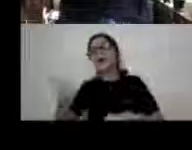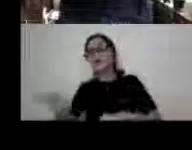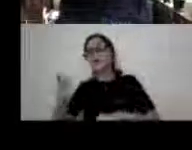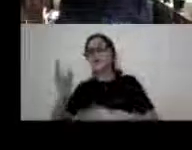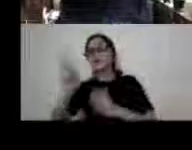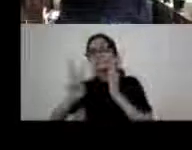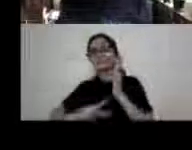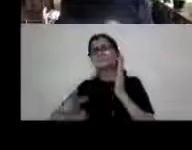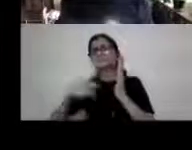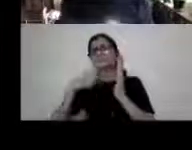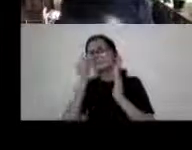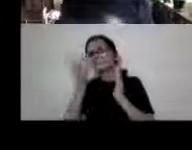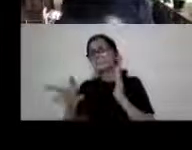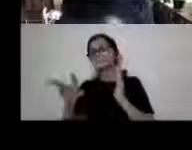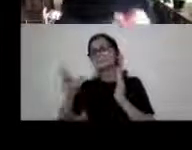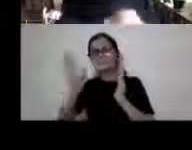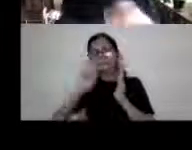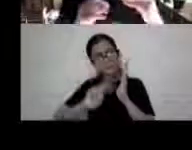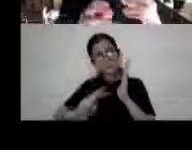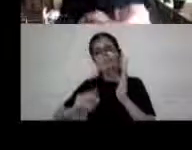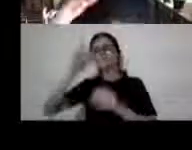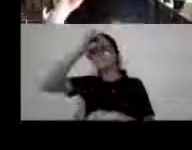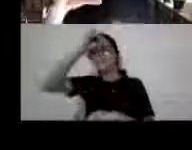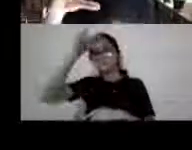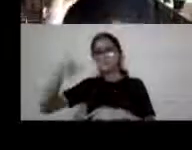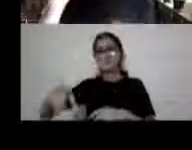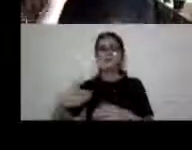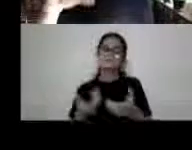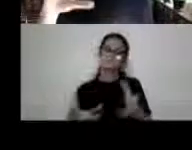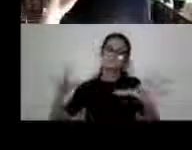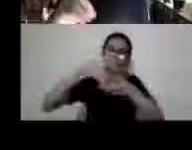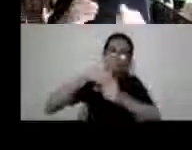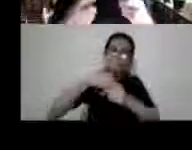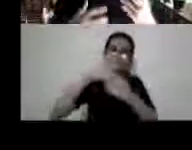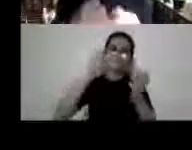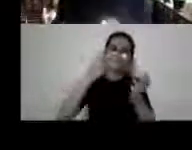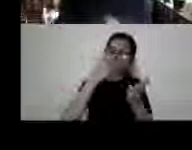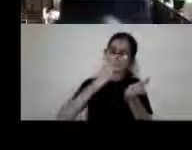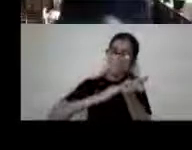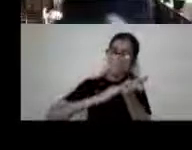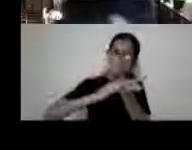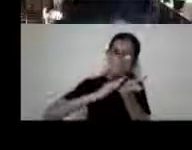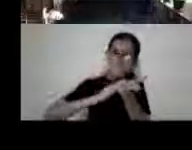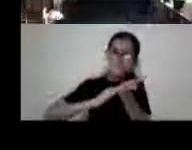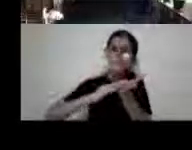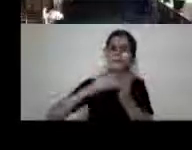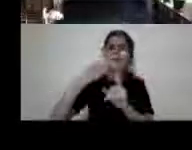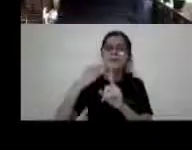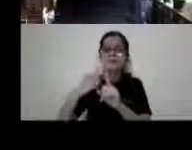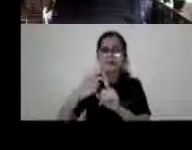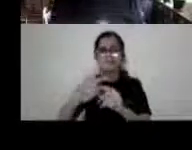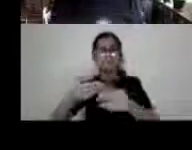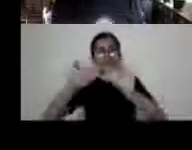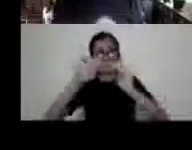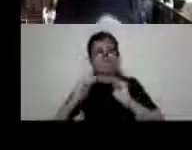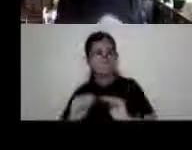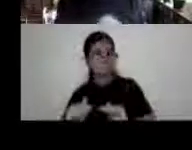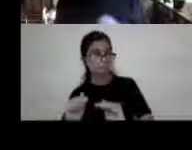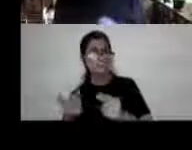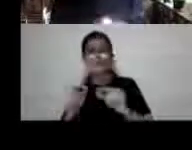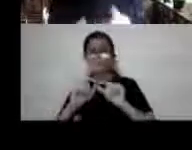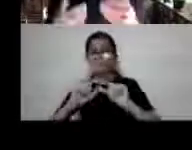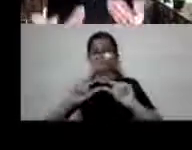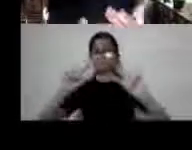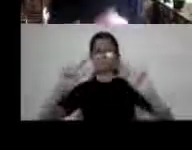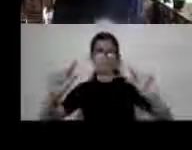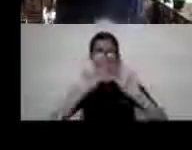German. We are combining it with Braille. We are having the high contrast design,